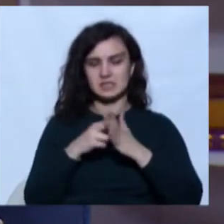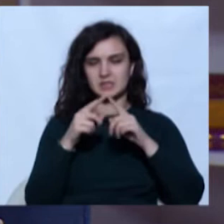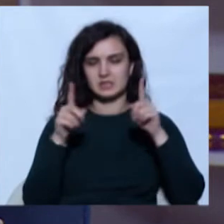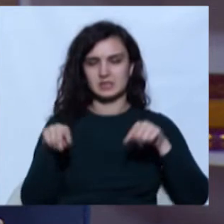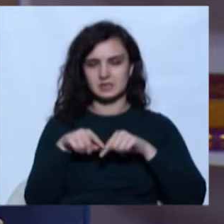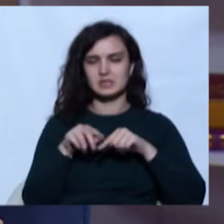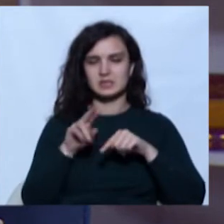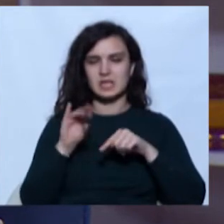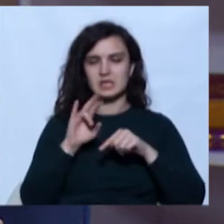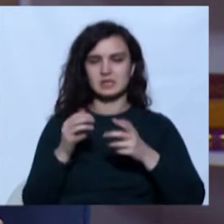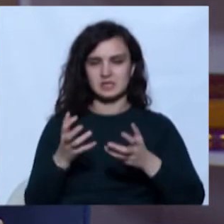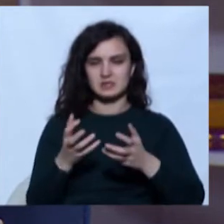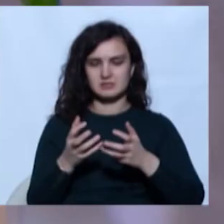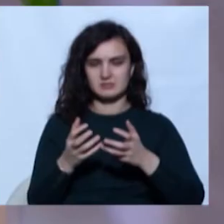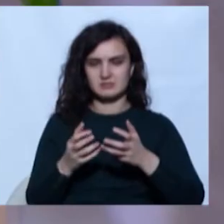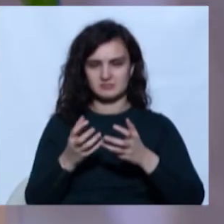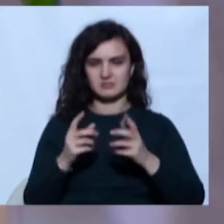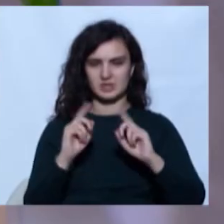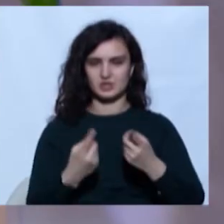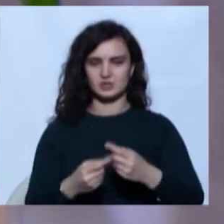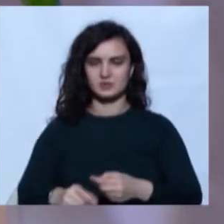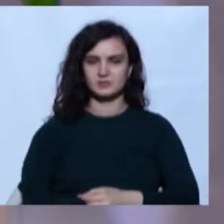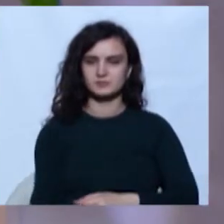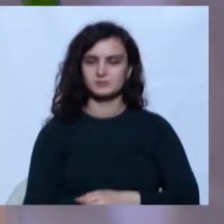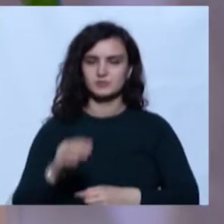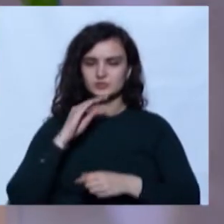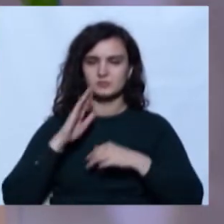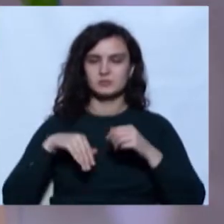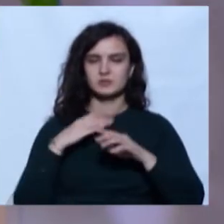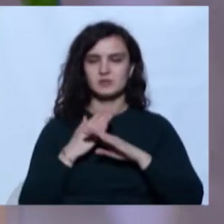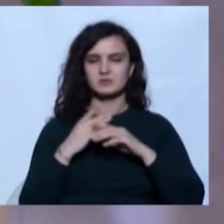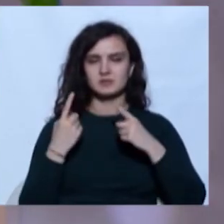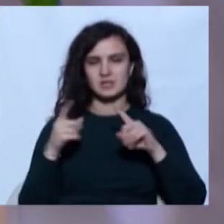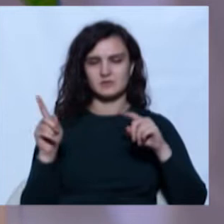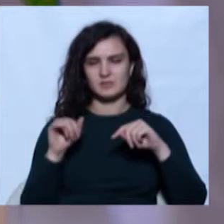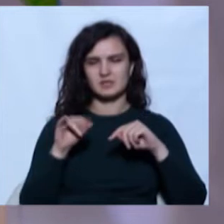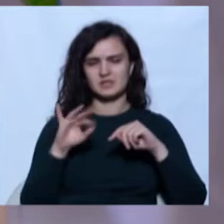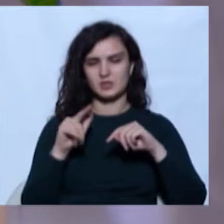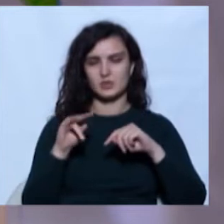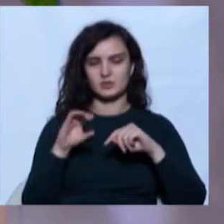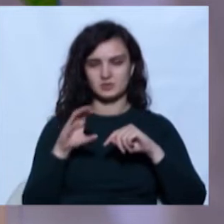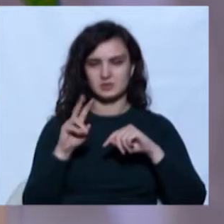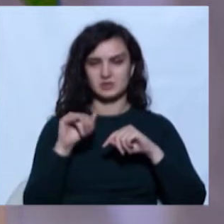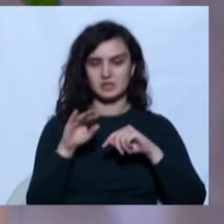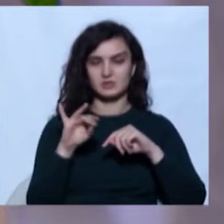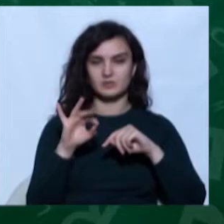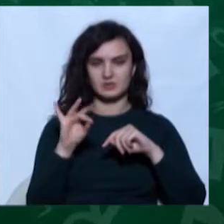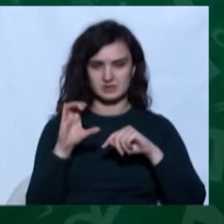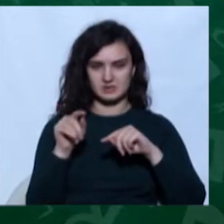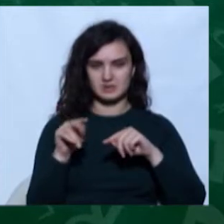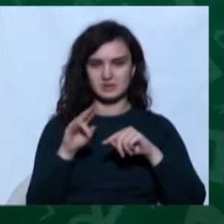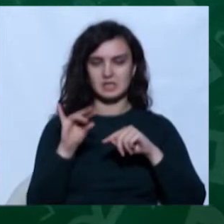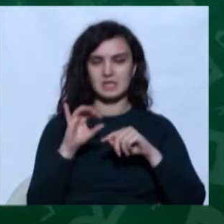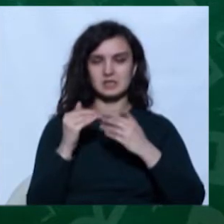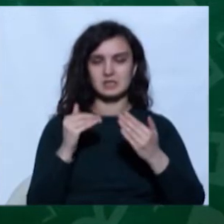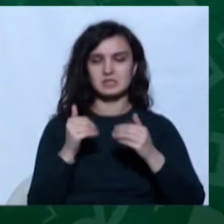got Dantes arrested. Next, we have another antagonist, Caderousse,